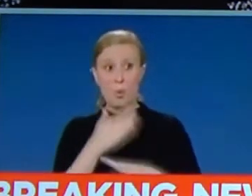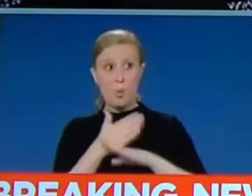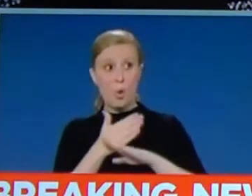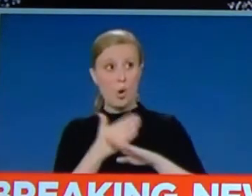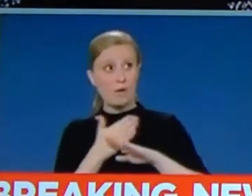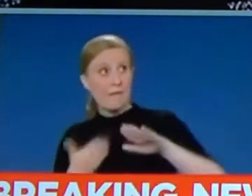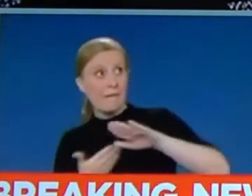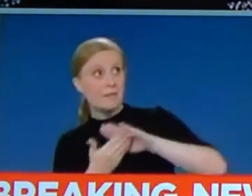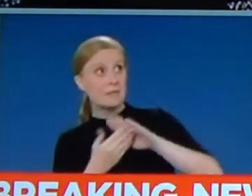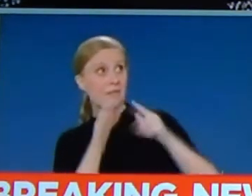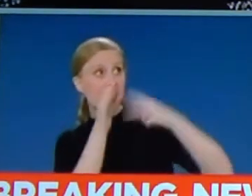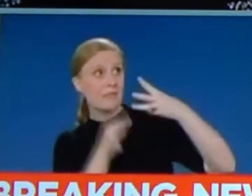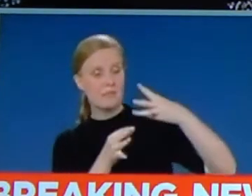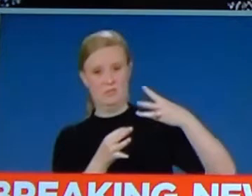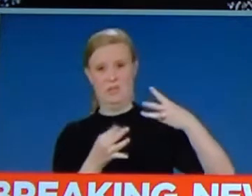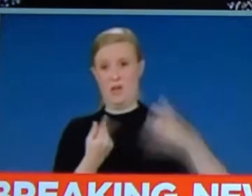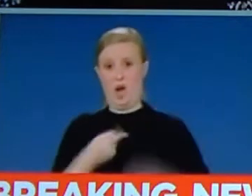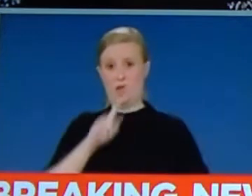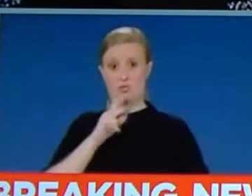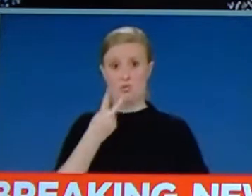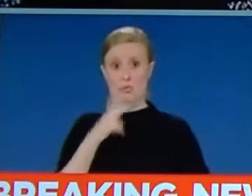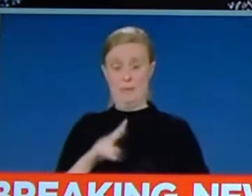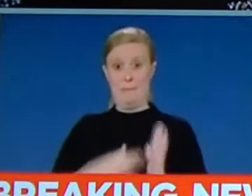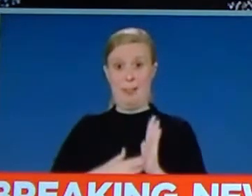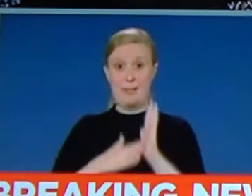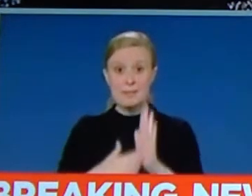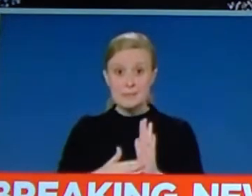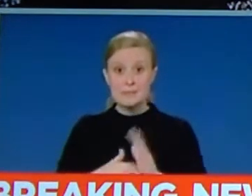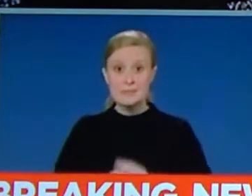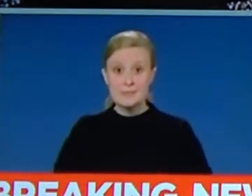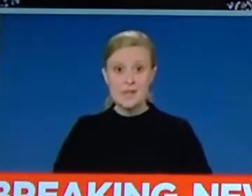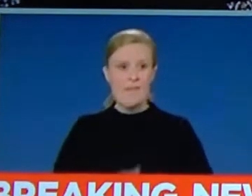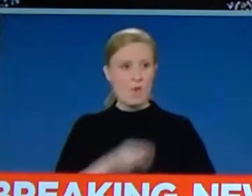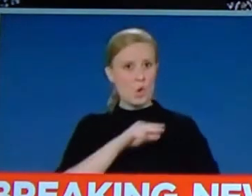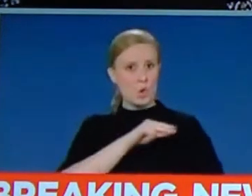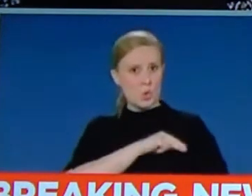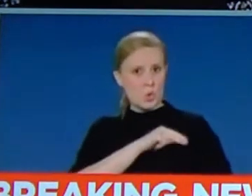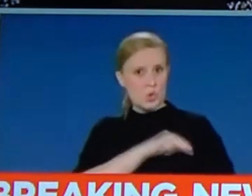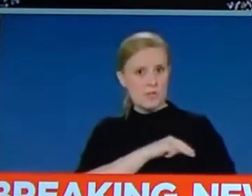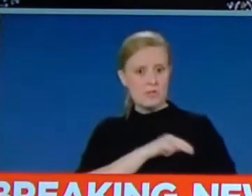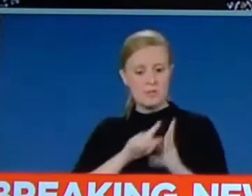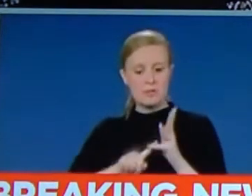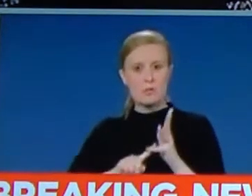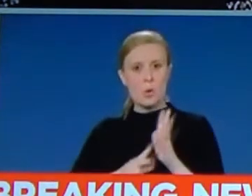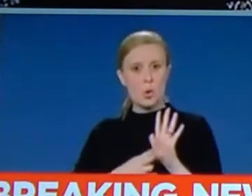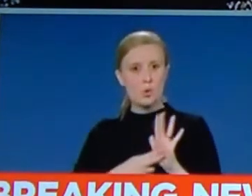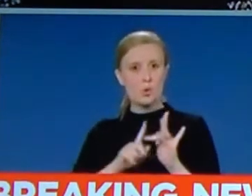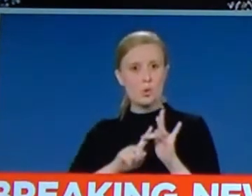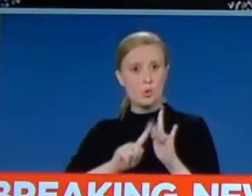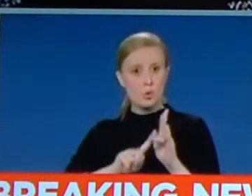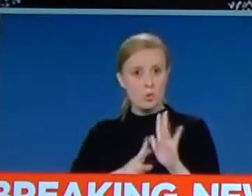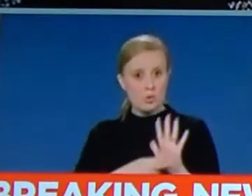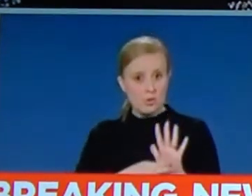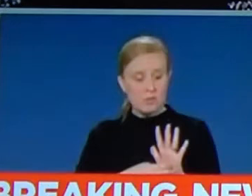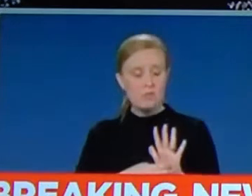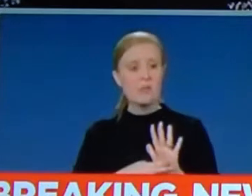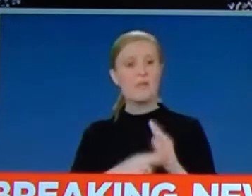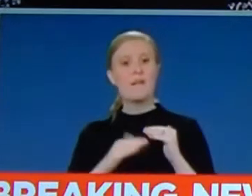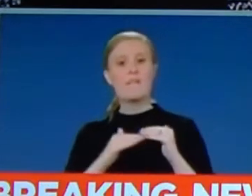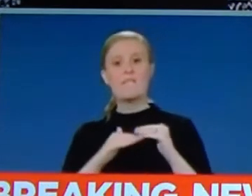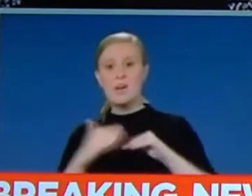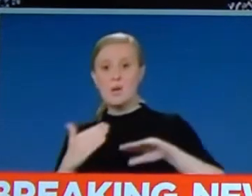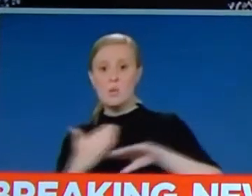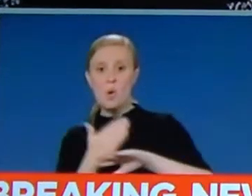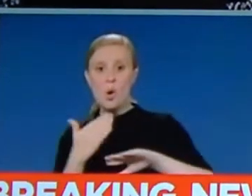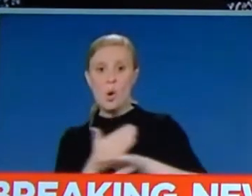the employers and the unions in each of those sectors, and they've been approved in record time by the Fair Work Commission. And the changes to